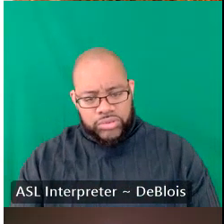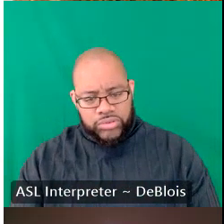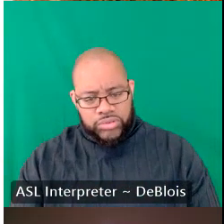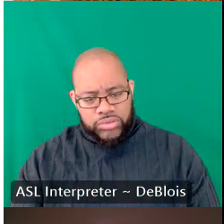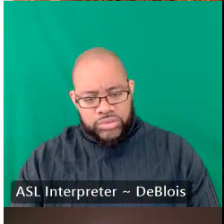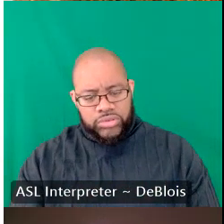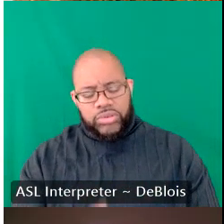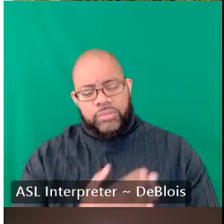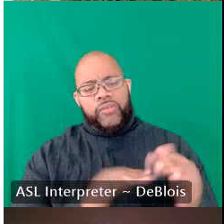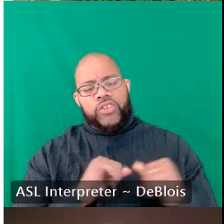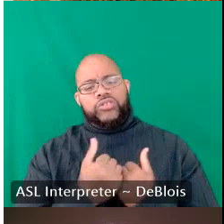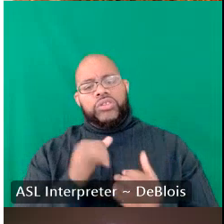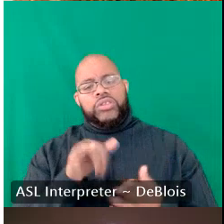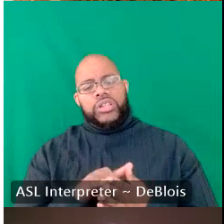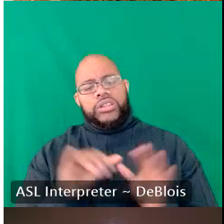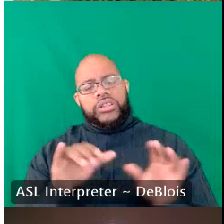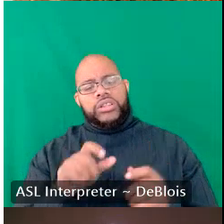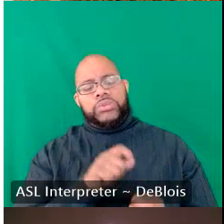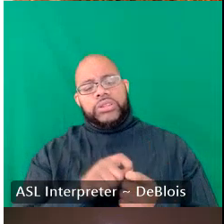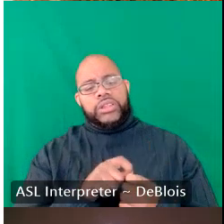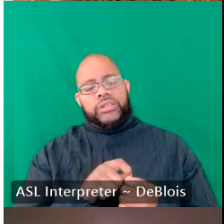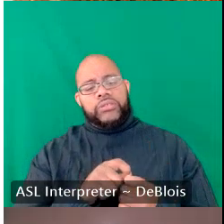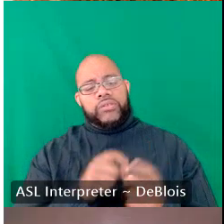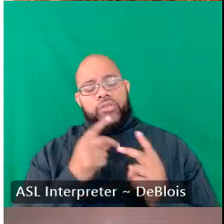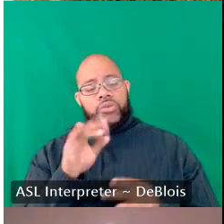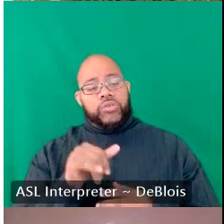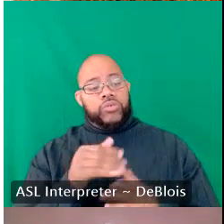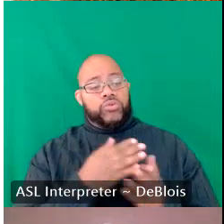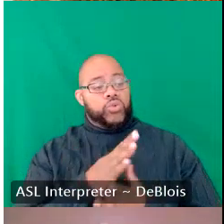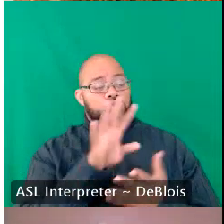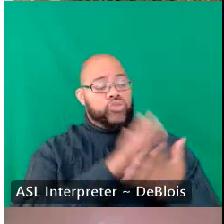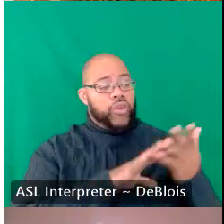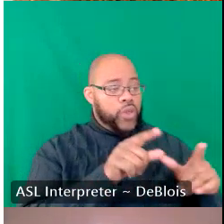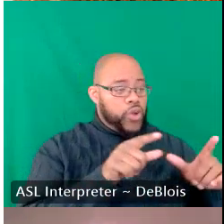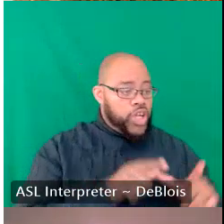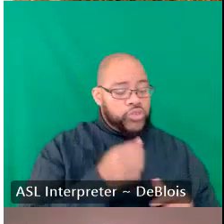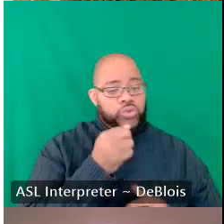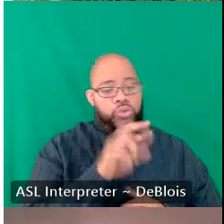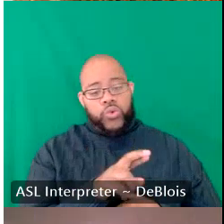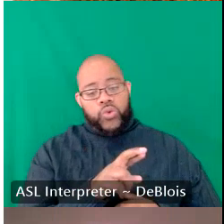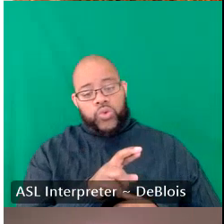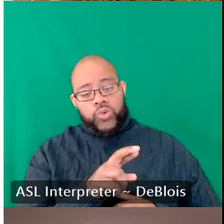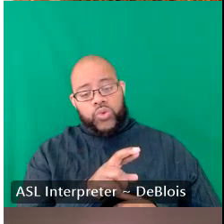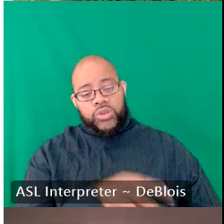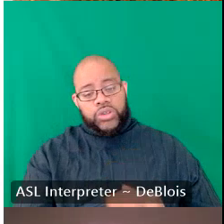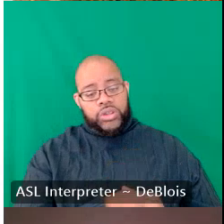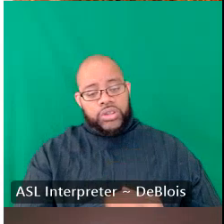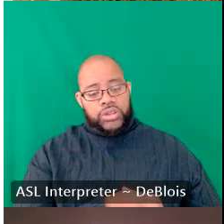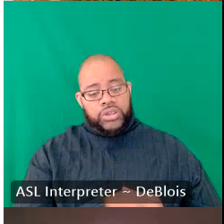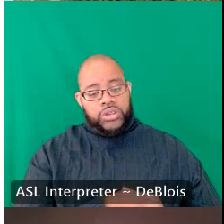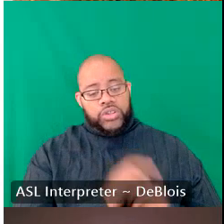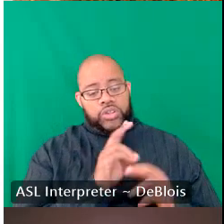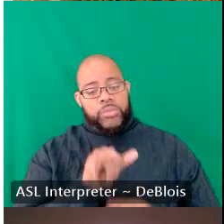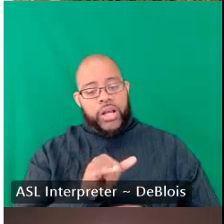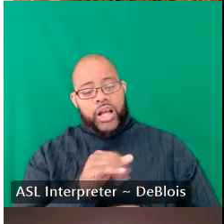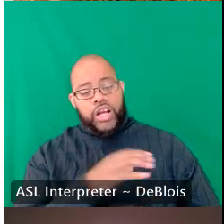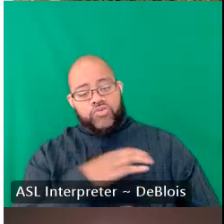part of agencies that have done particular views by geographic location or views by even